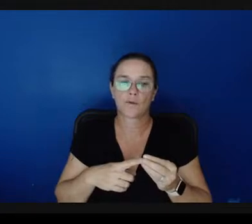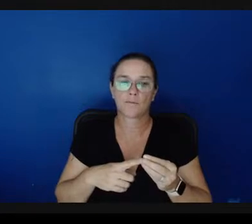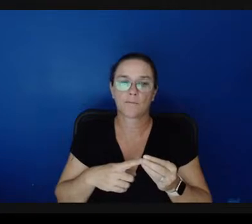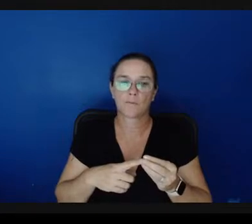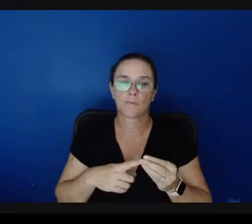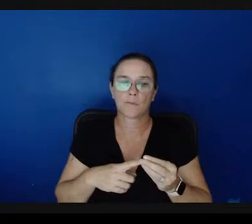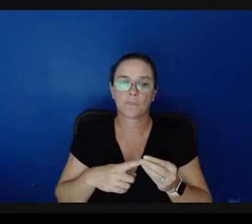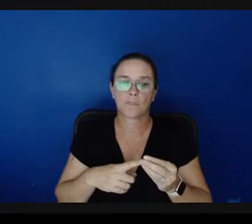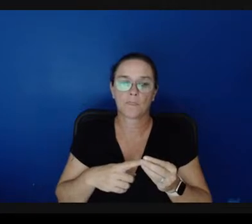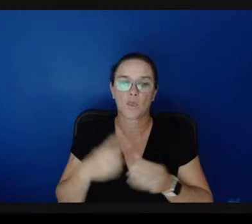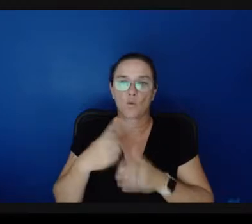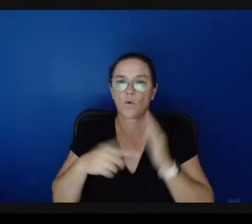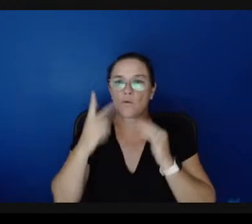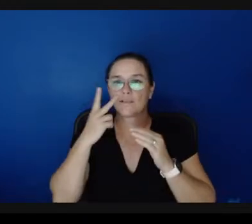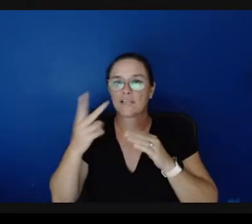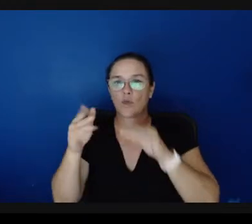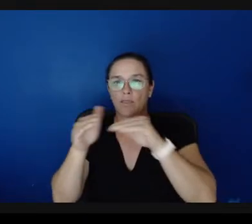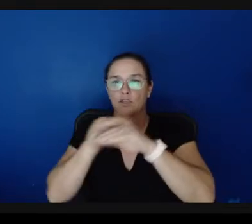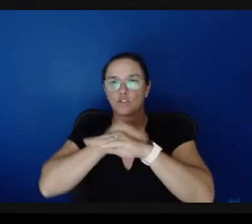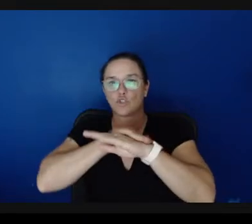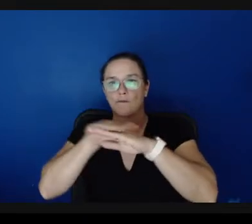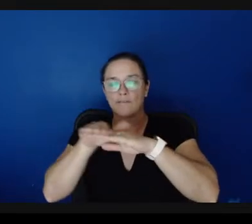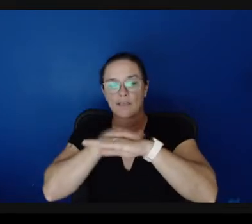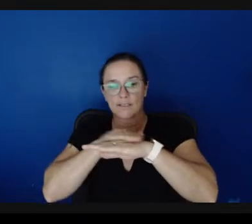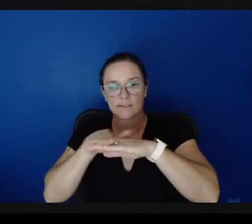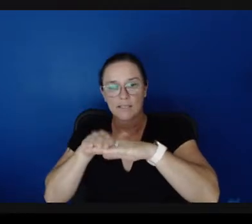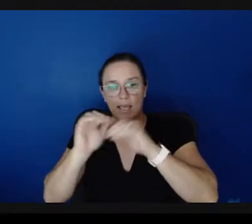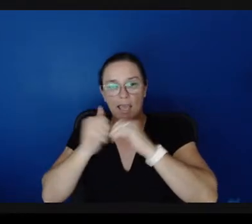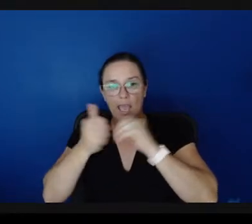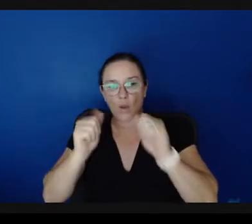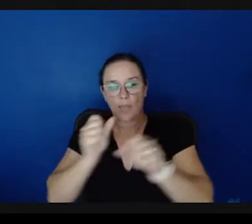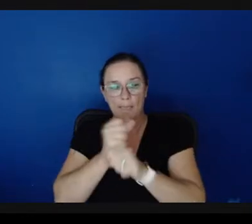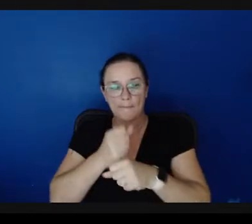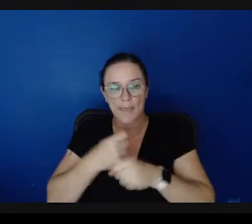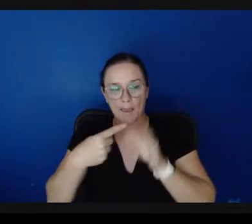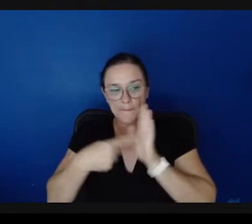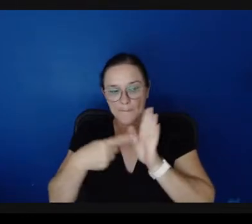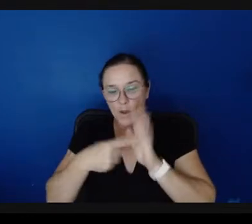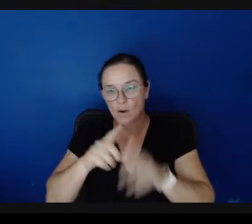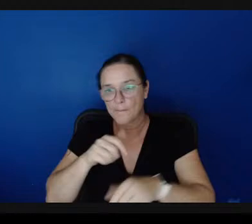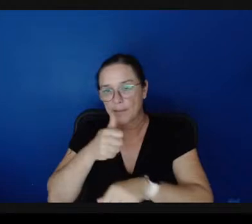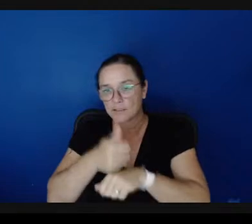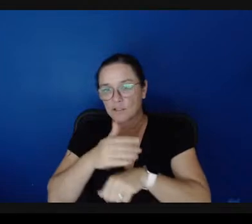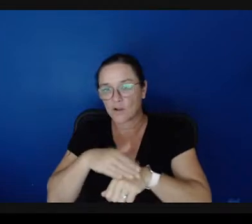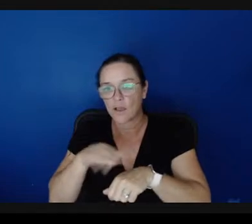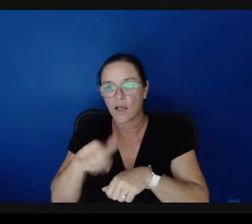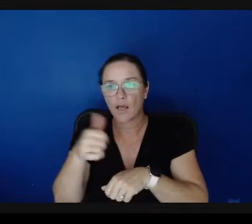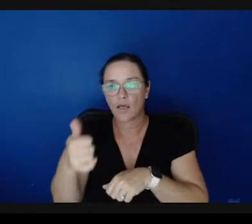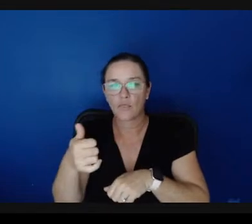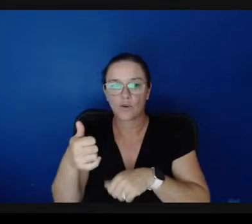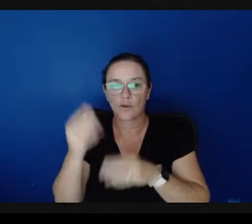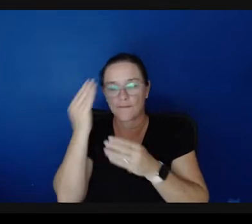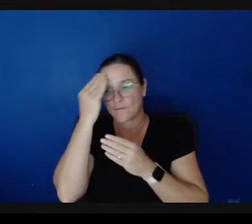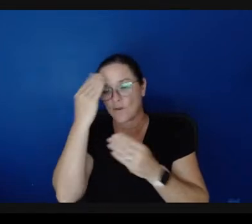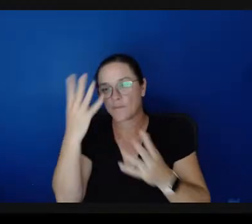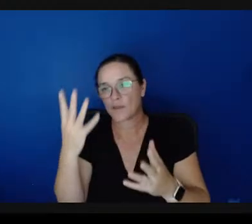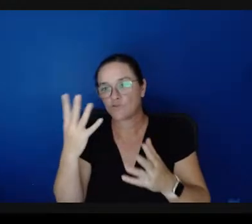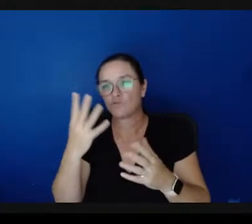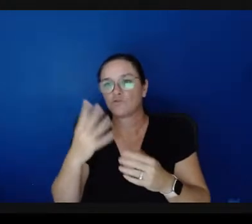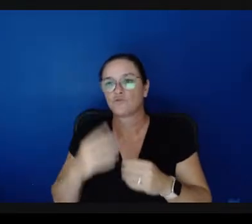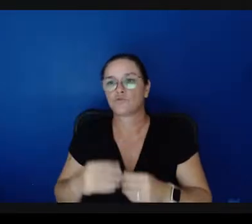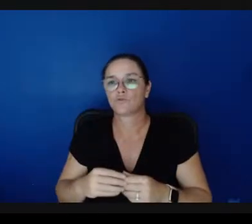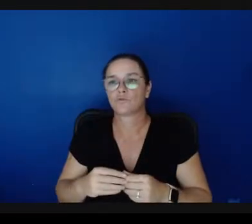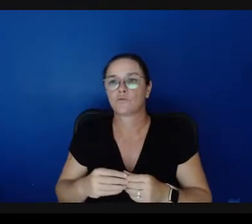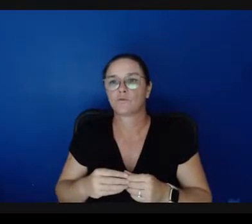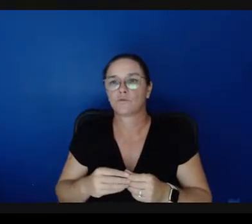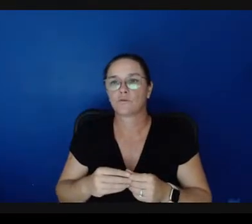they see on the surface? How can they make a model based on other information that's